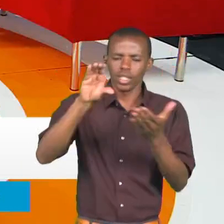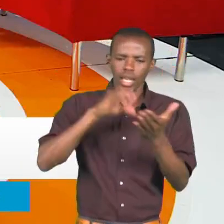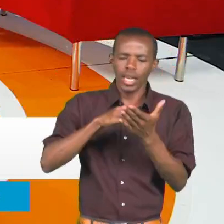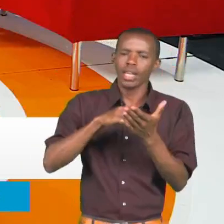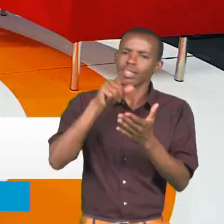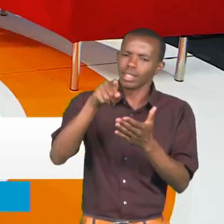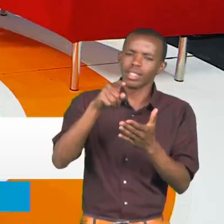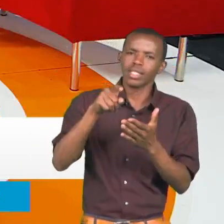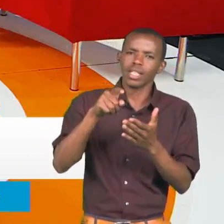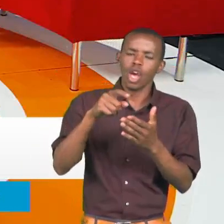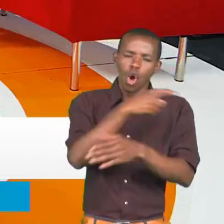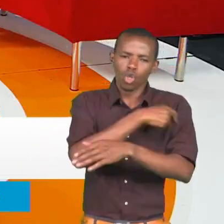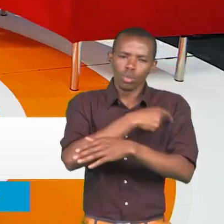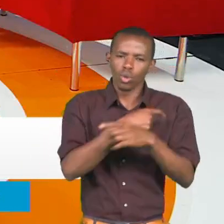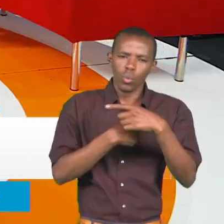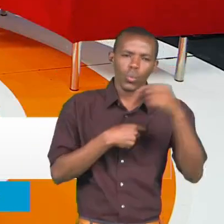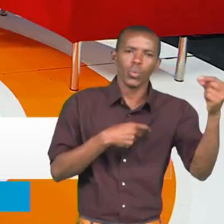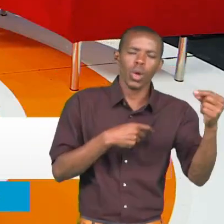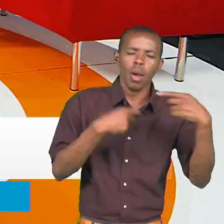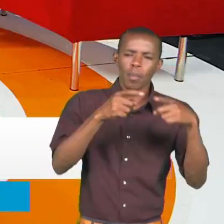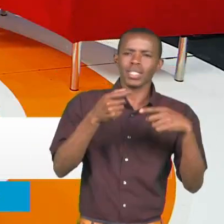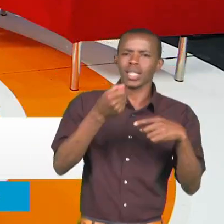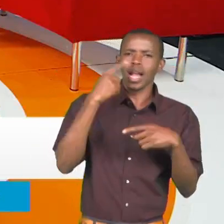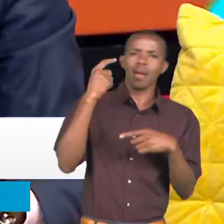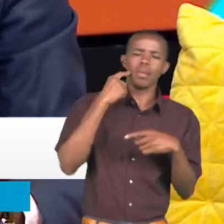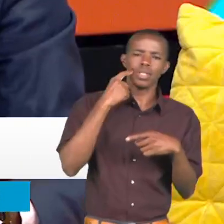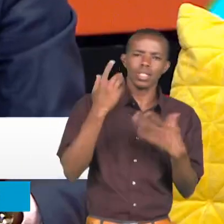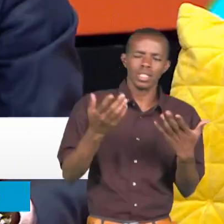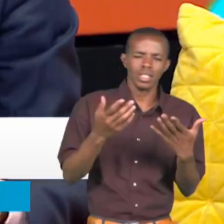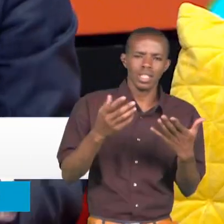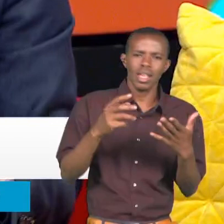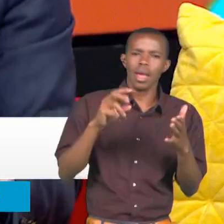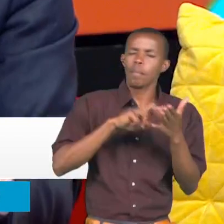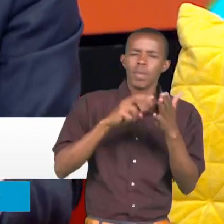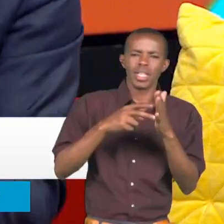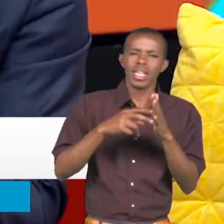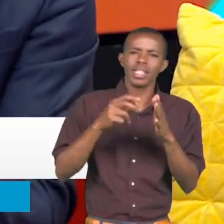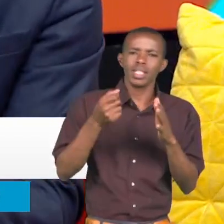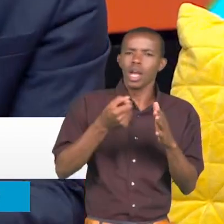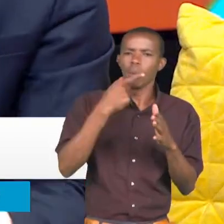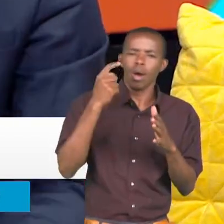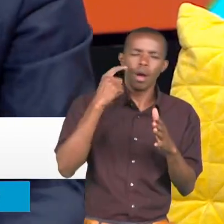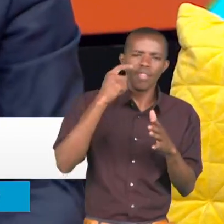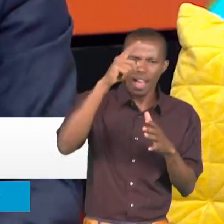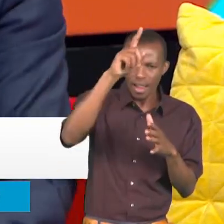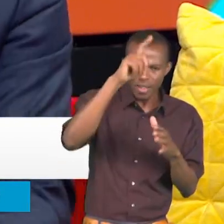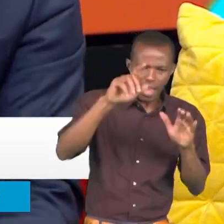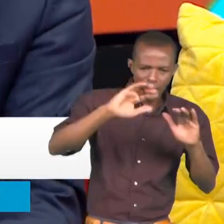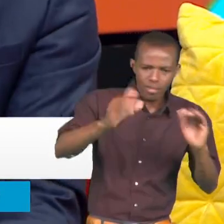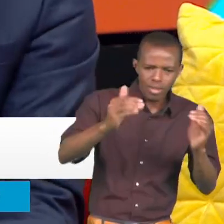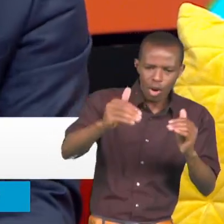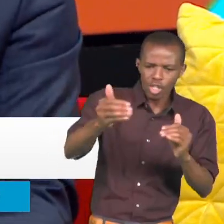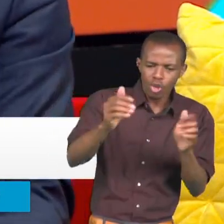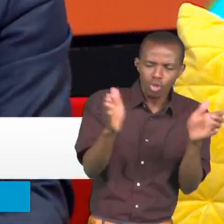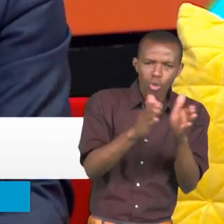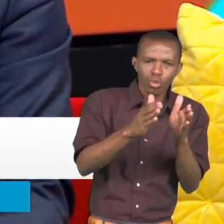something. Nenda hospitalini, but nenda chemist. They're two different ball games. You know what I mean? So, you chemist pale kwa mtaa. Can someone access this